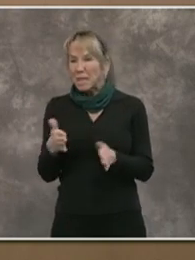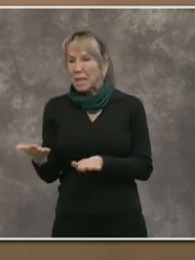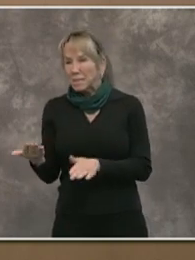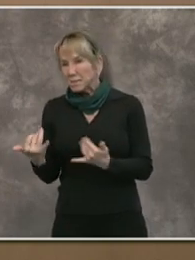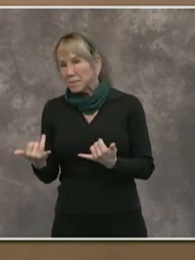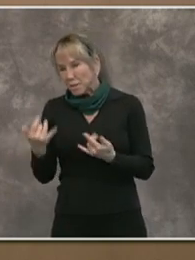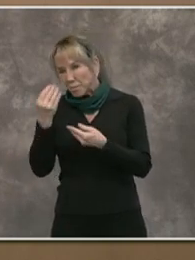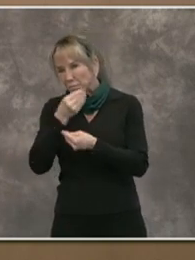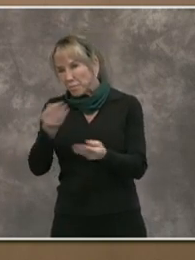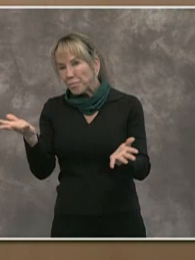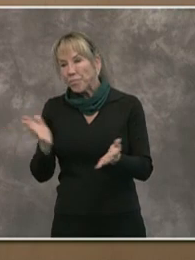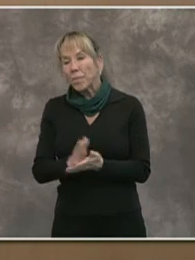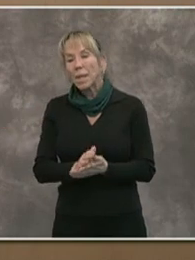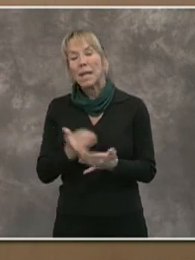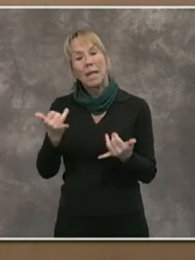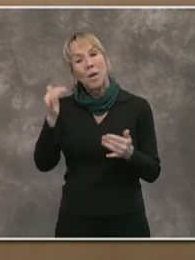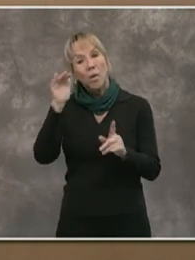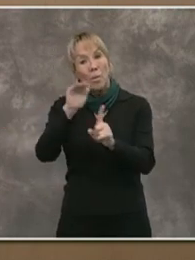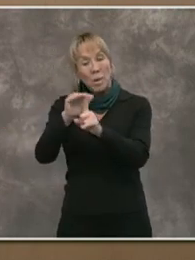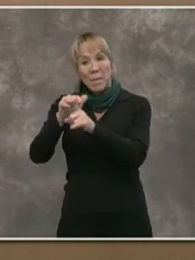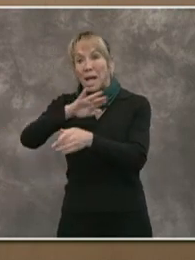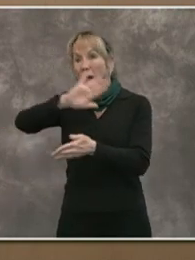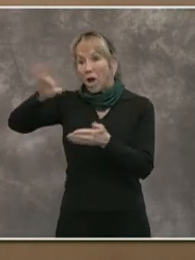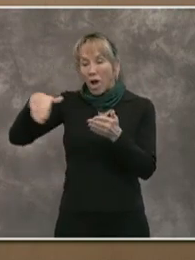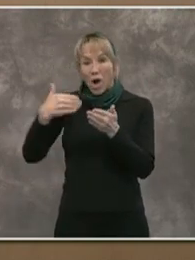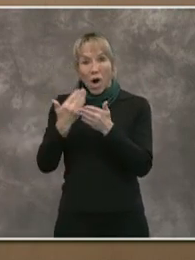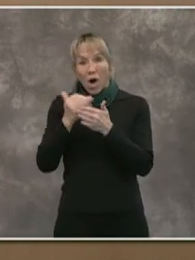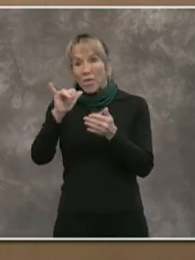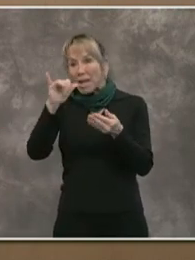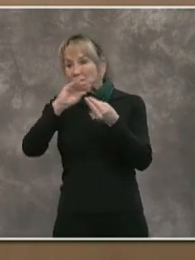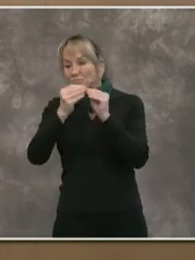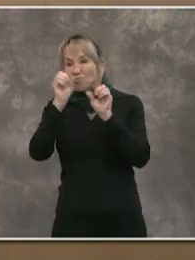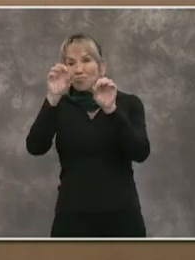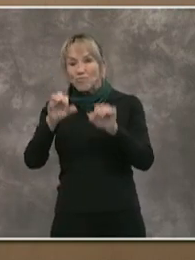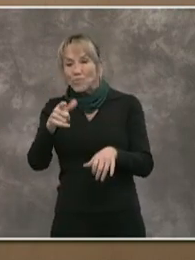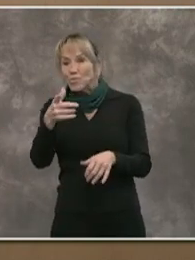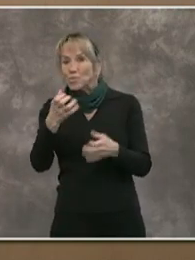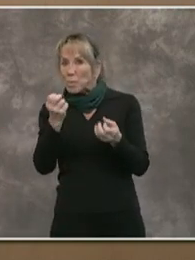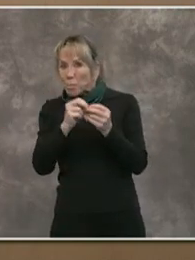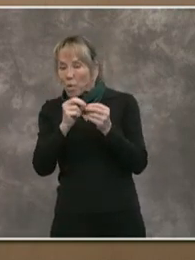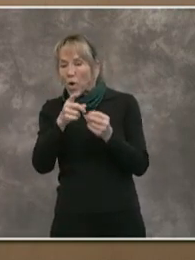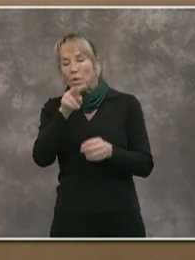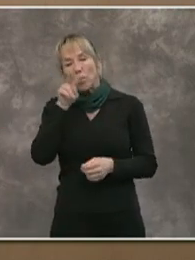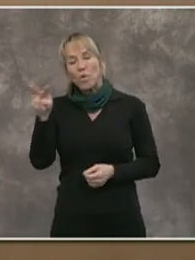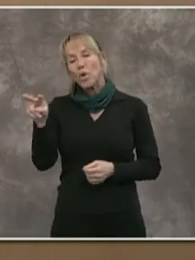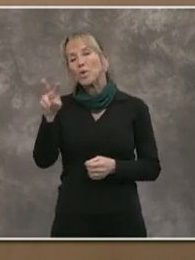reminder, all of our demographics are found on our county website at